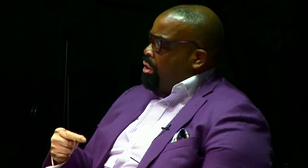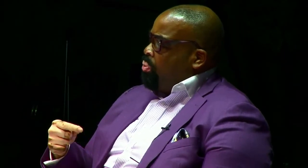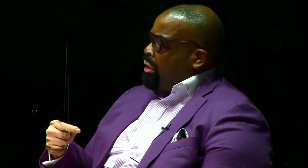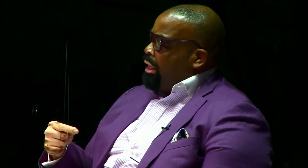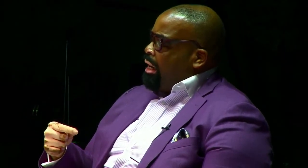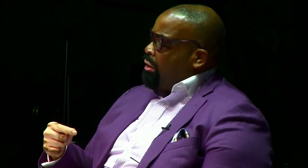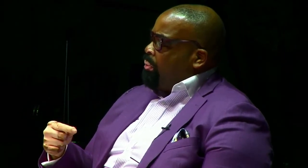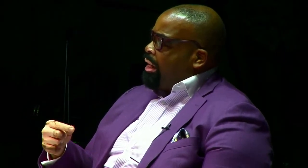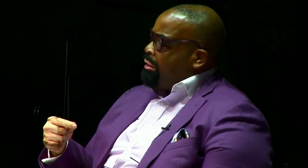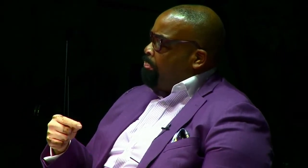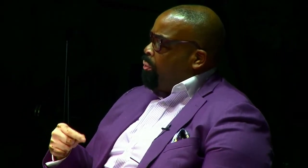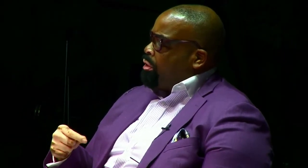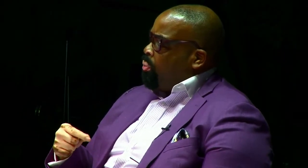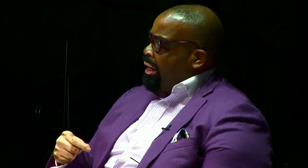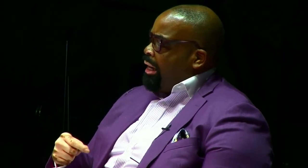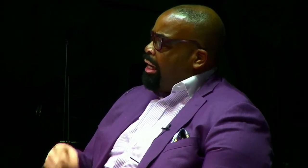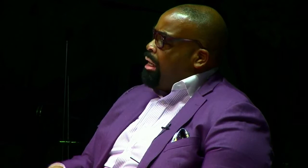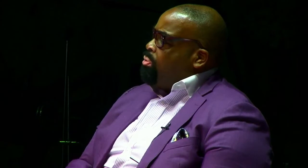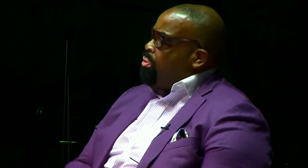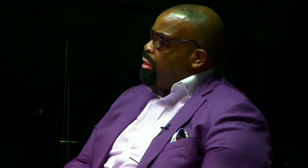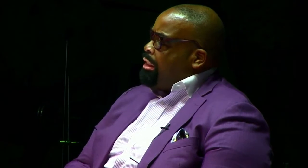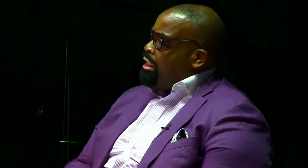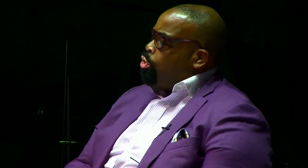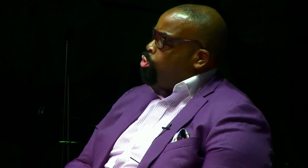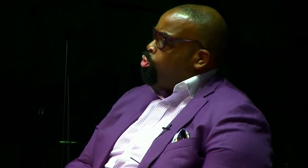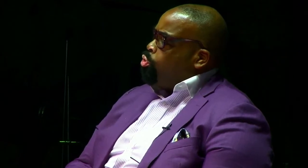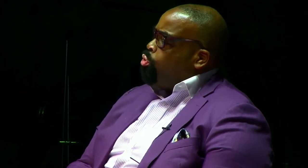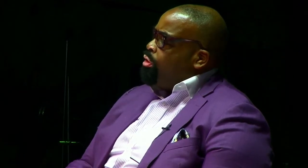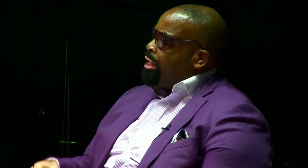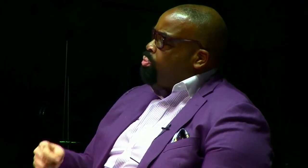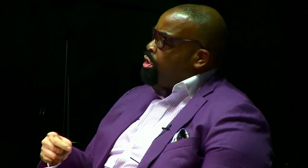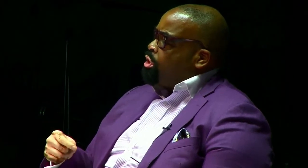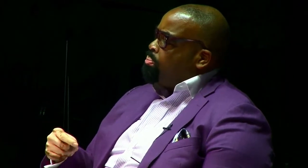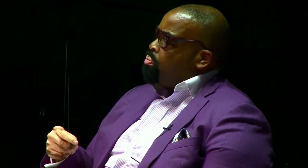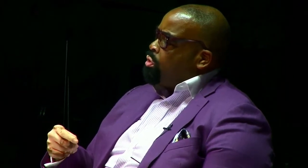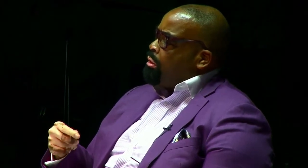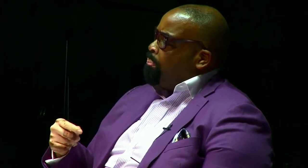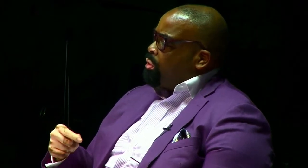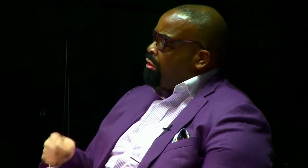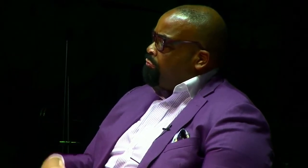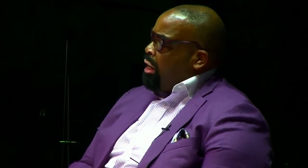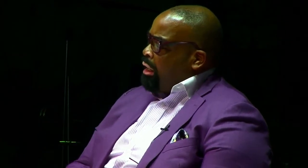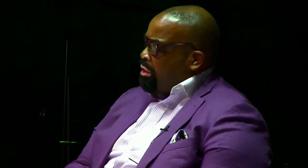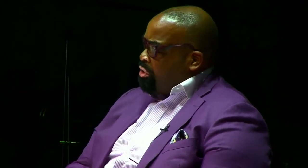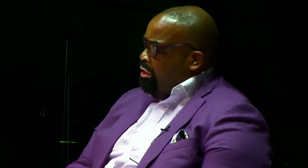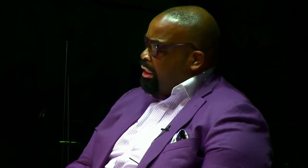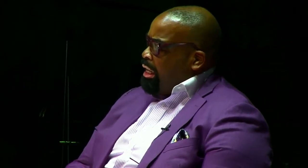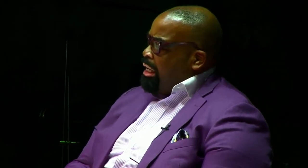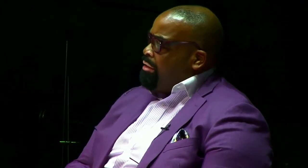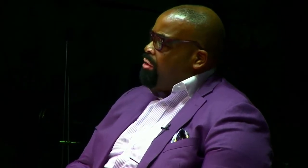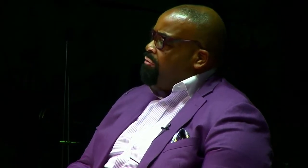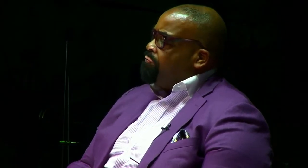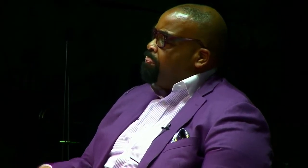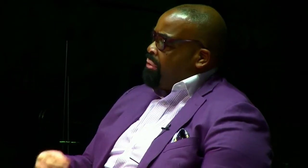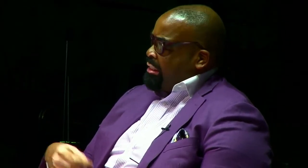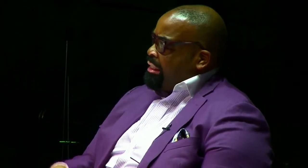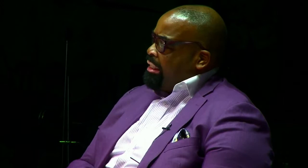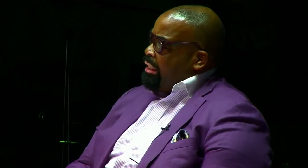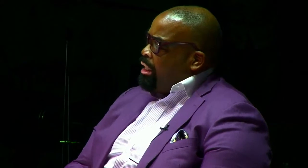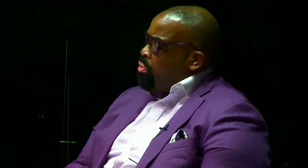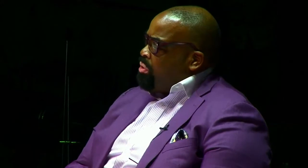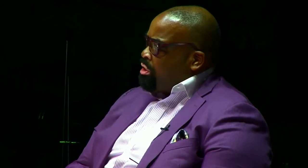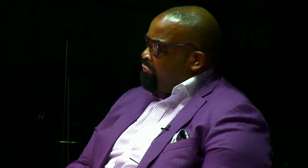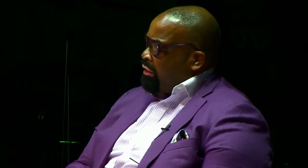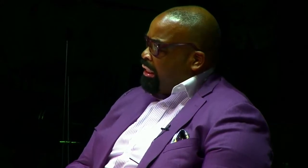right? We're at a point where we will need to do that which is most important for our country, even if